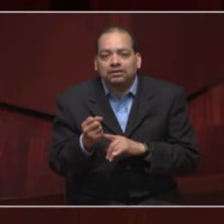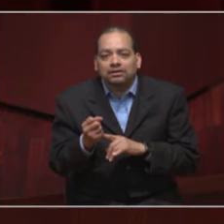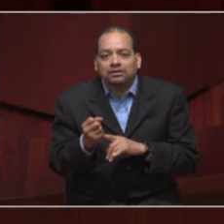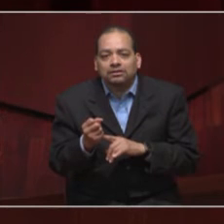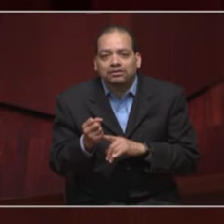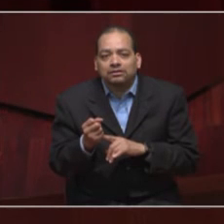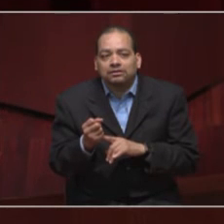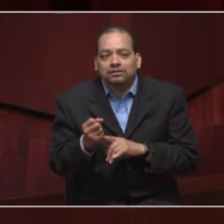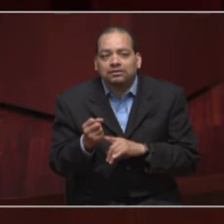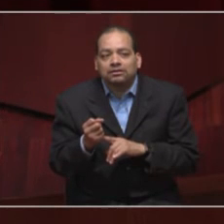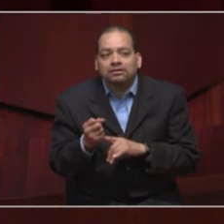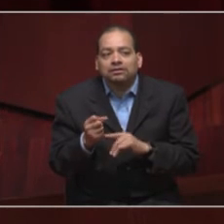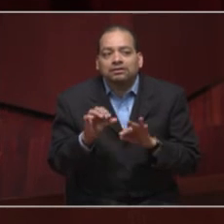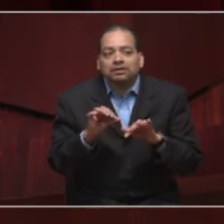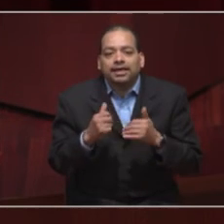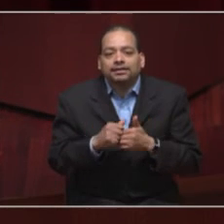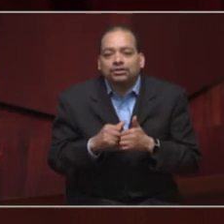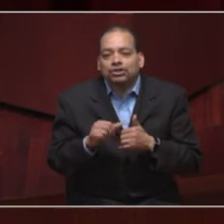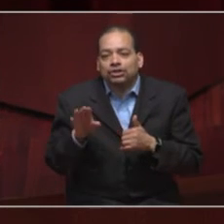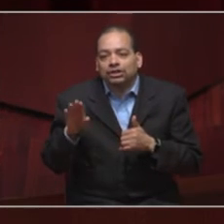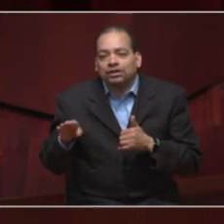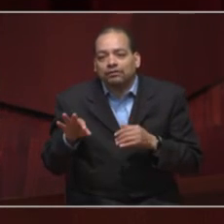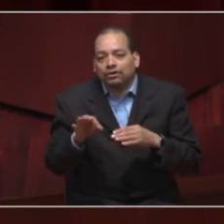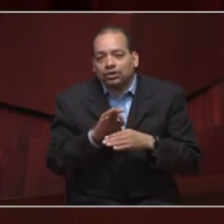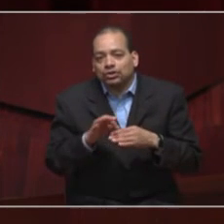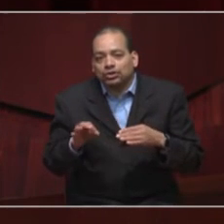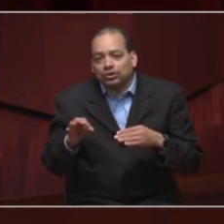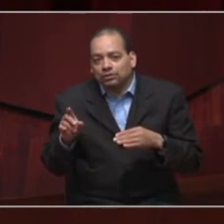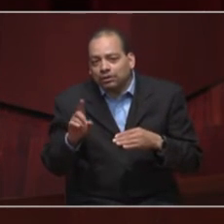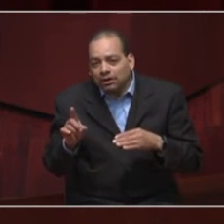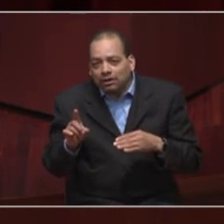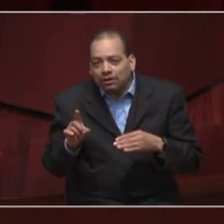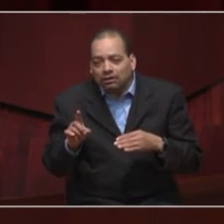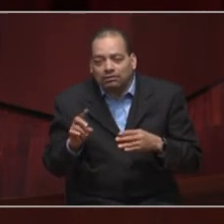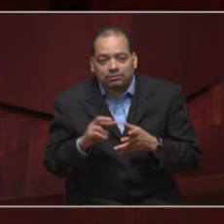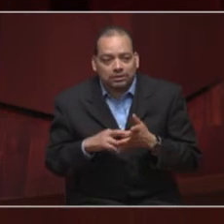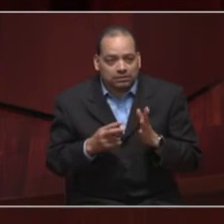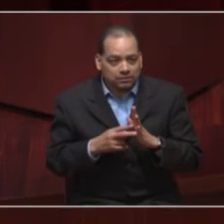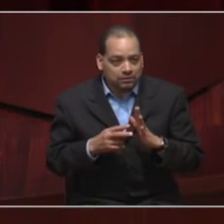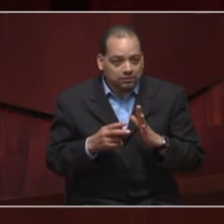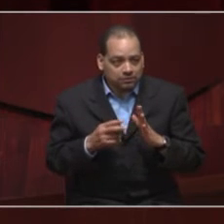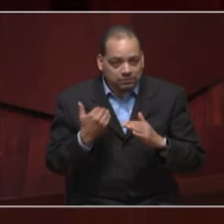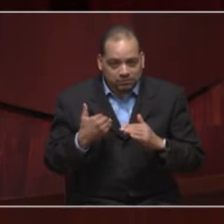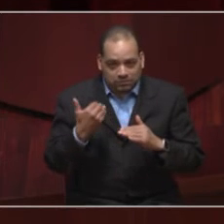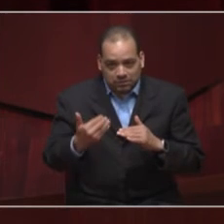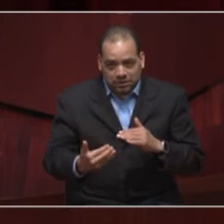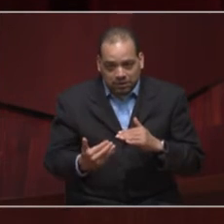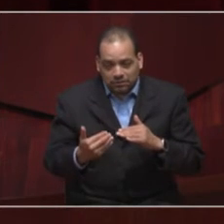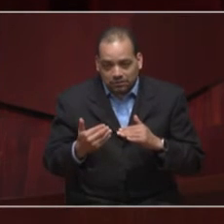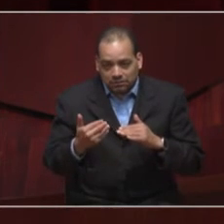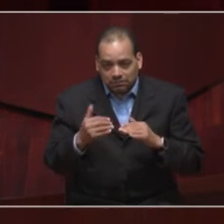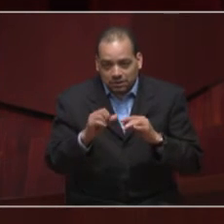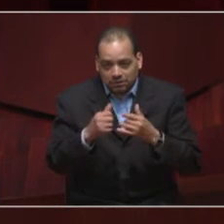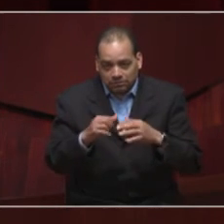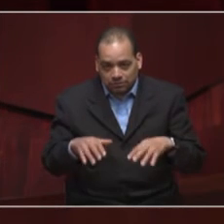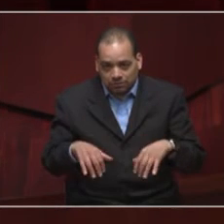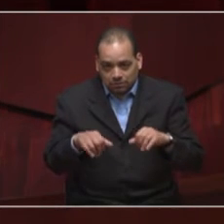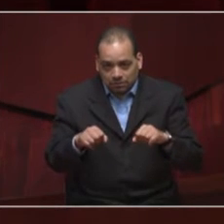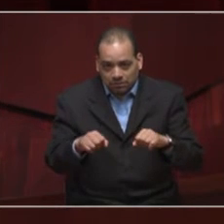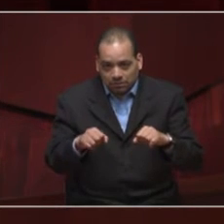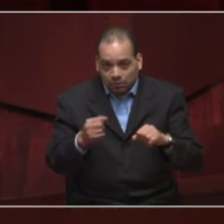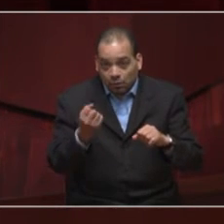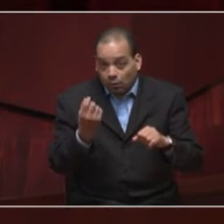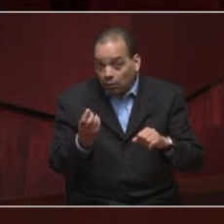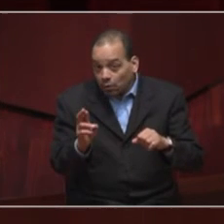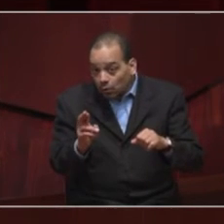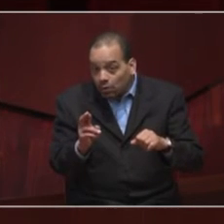original agency went, what the successor agency is, or successor agencies are,